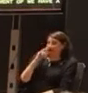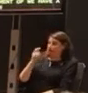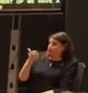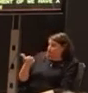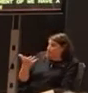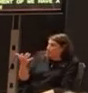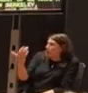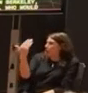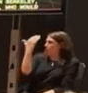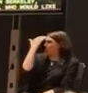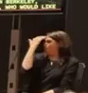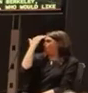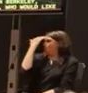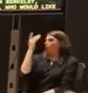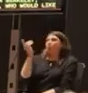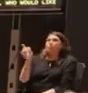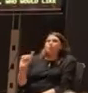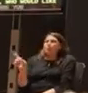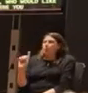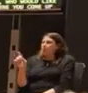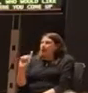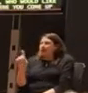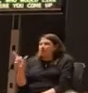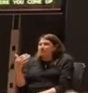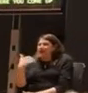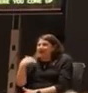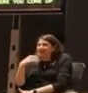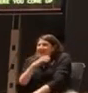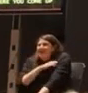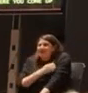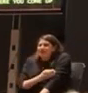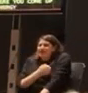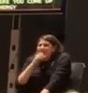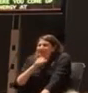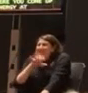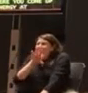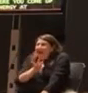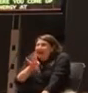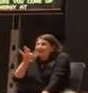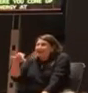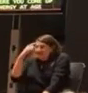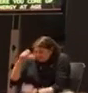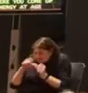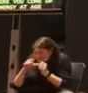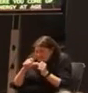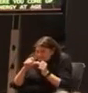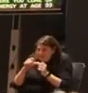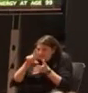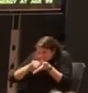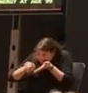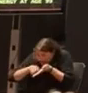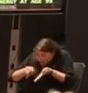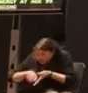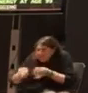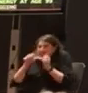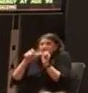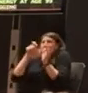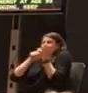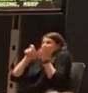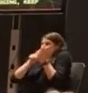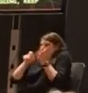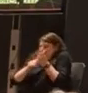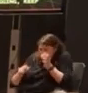know where you come up with the energy at age 99 to keep digging, keep writing, and